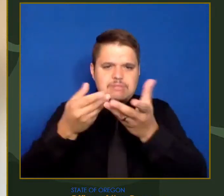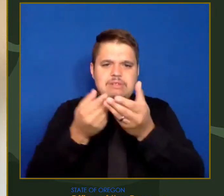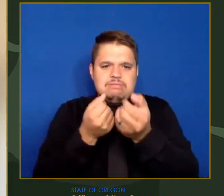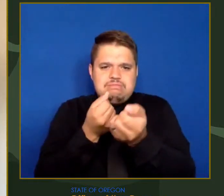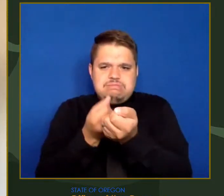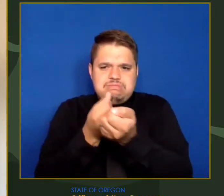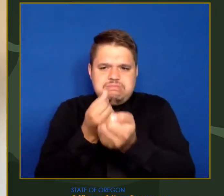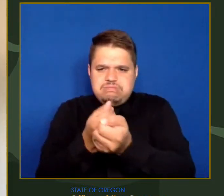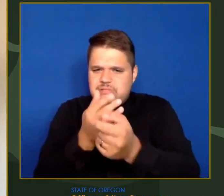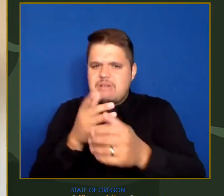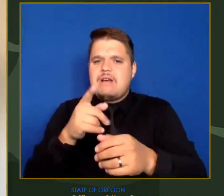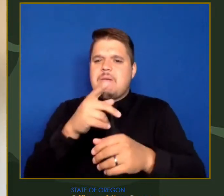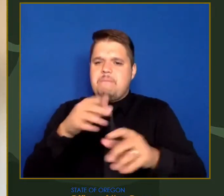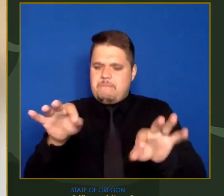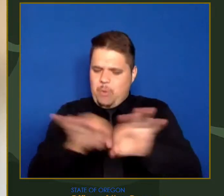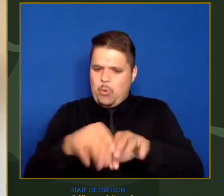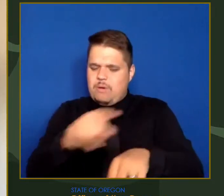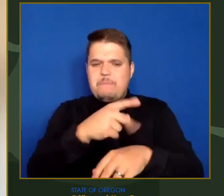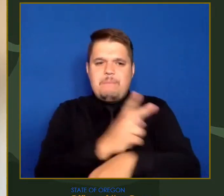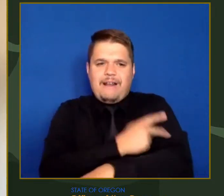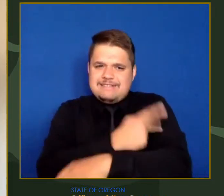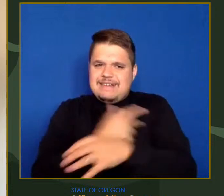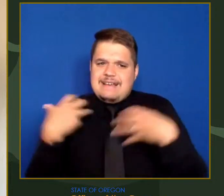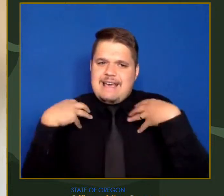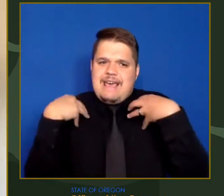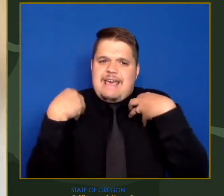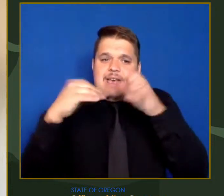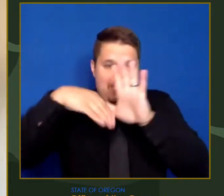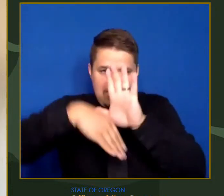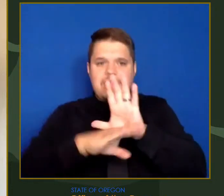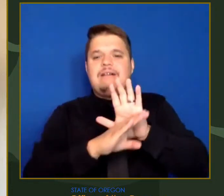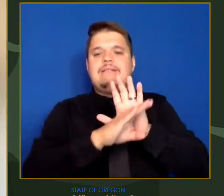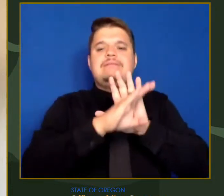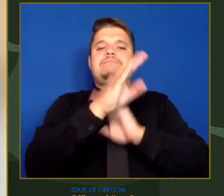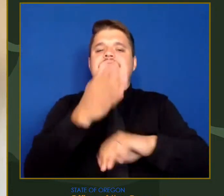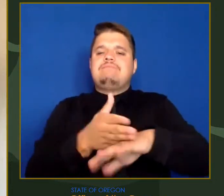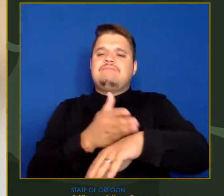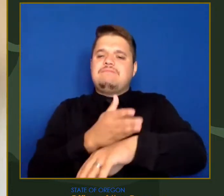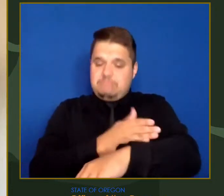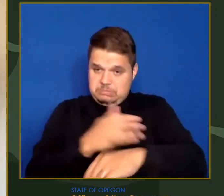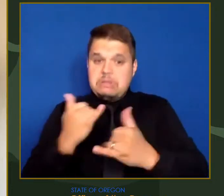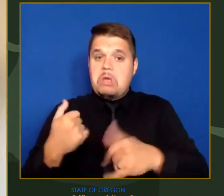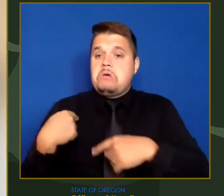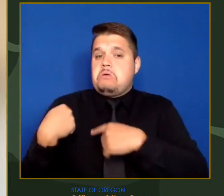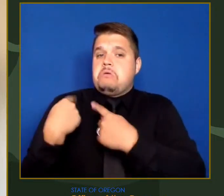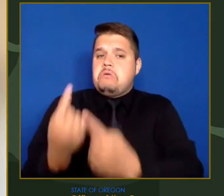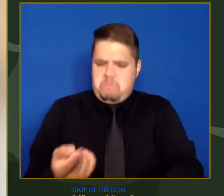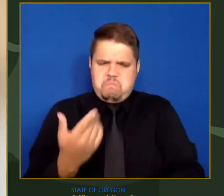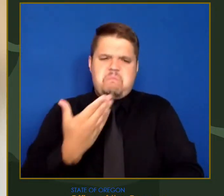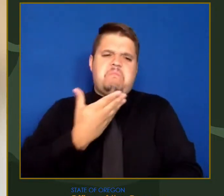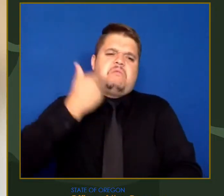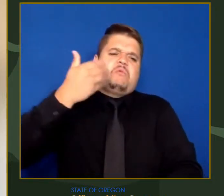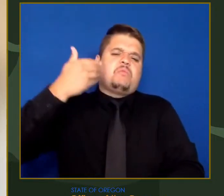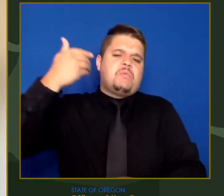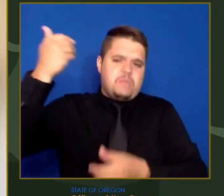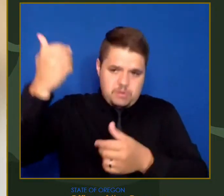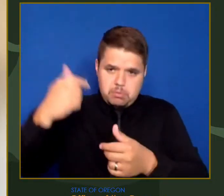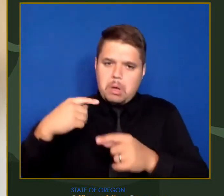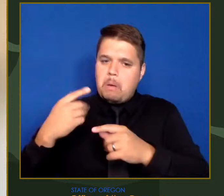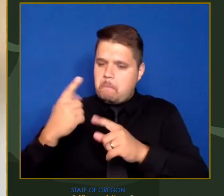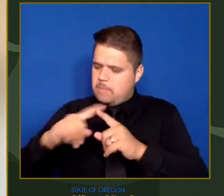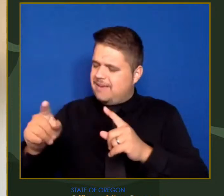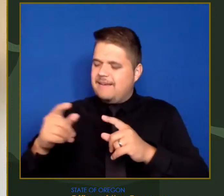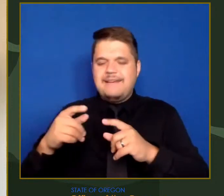over the past 12 months. We're definitely better at it than we were when we started. But it's still, every COVID admission is a